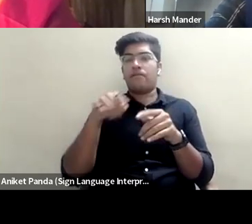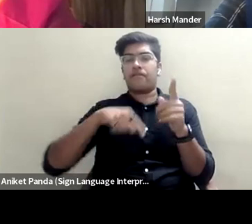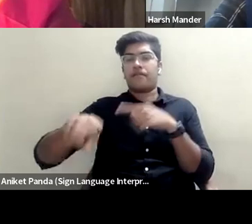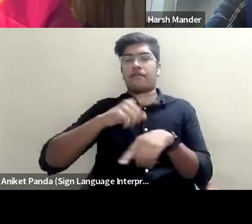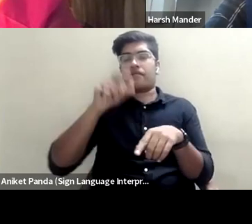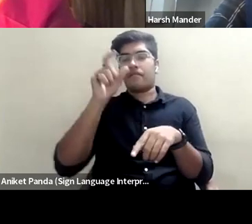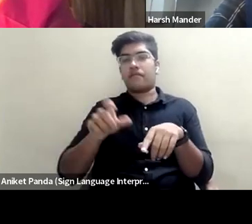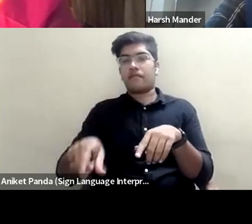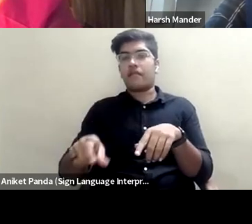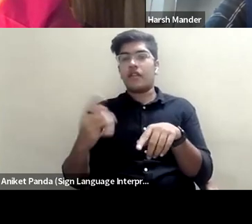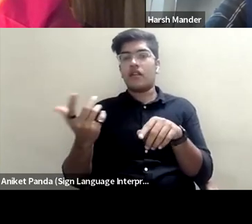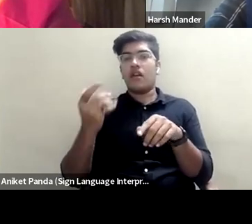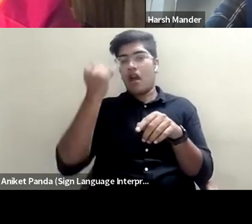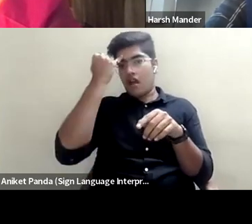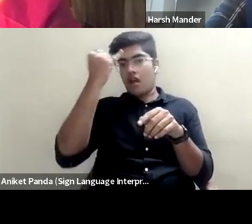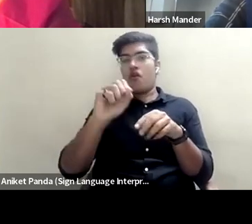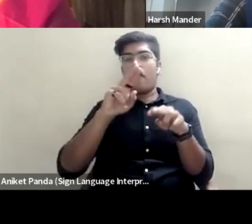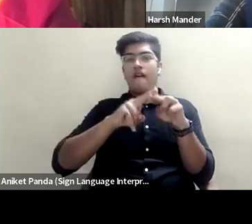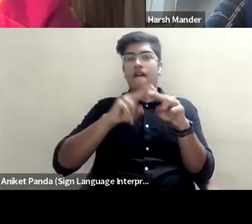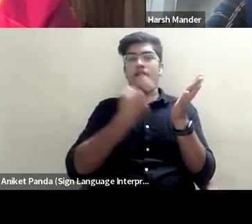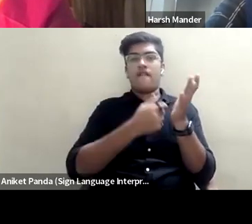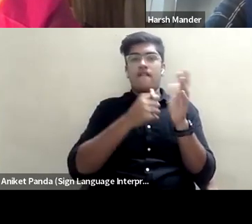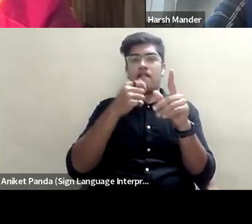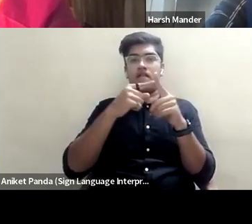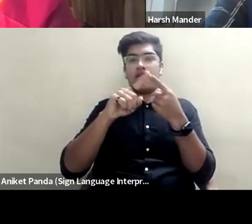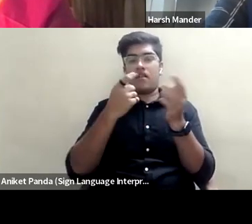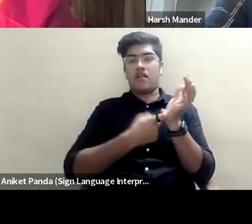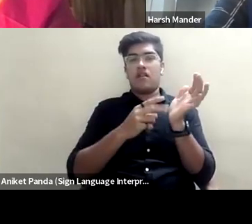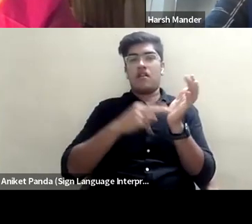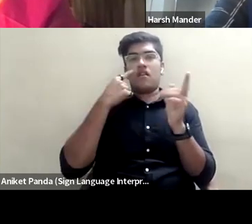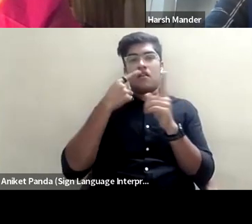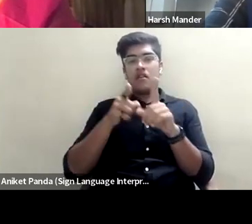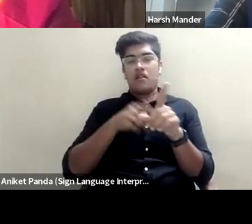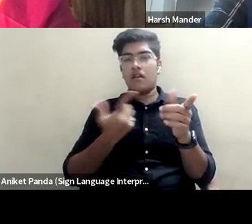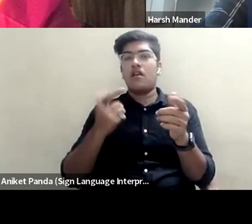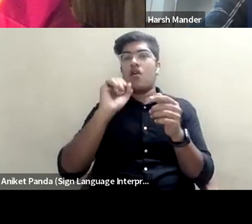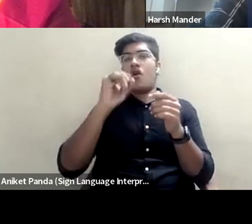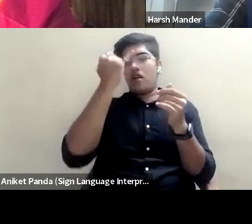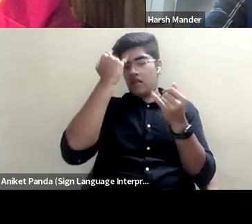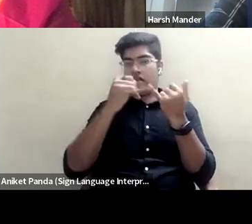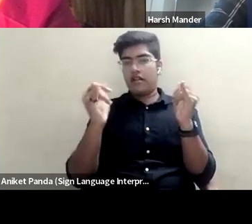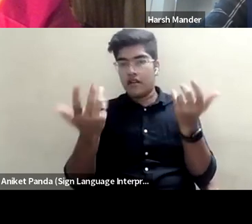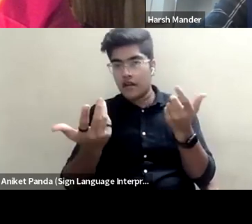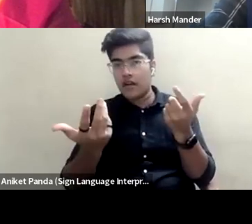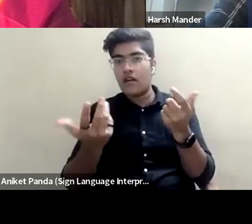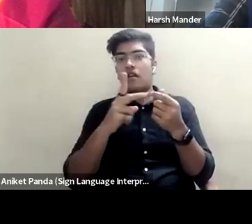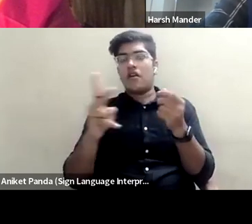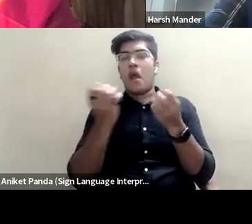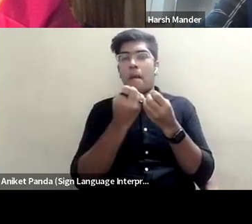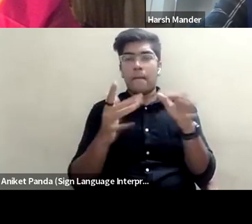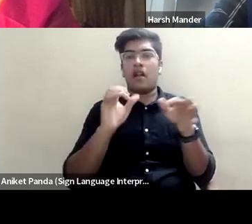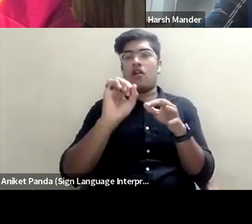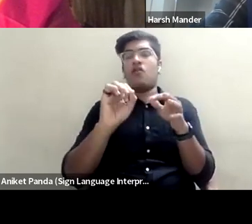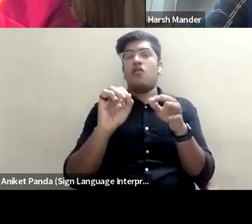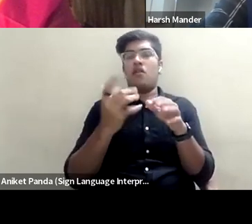especially with the idea of fraternity, the idea of the banning of caste, the idea of secularism, ultimately places duties on and